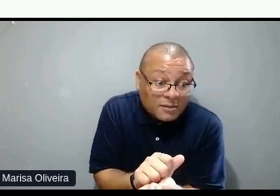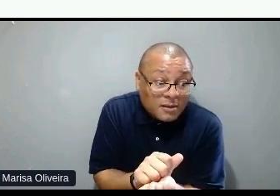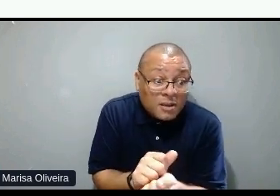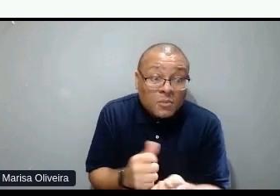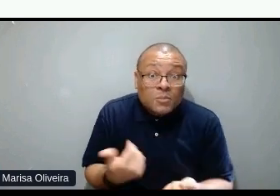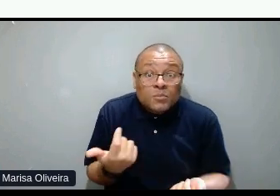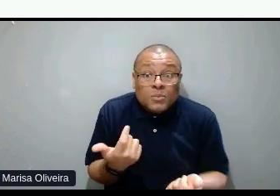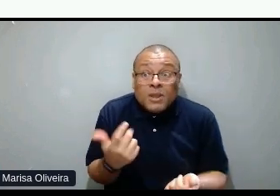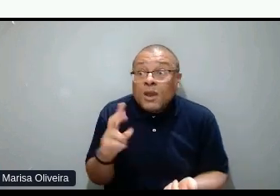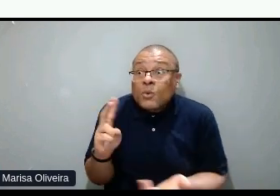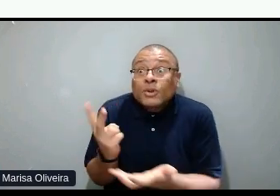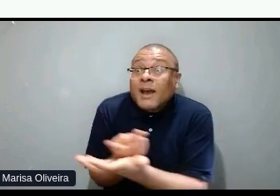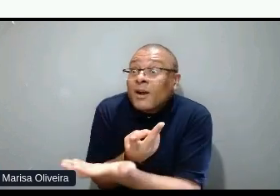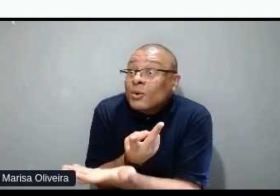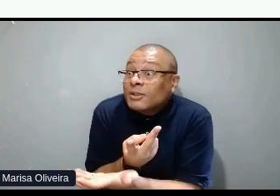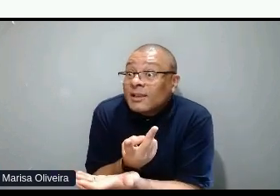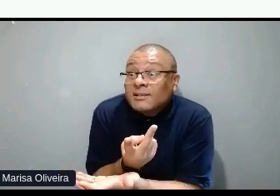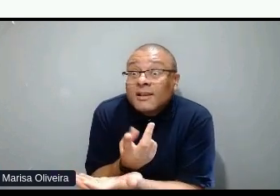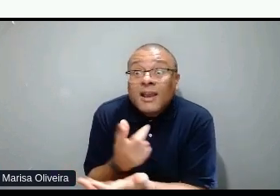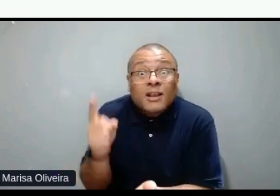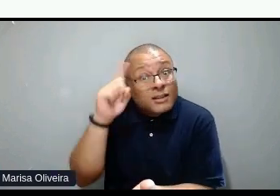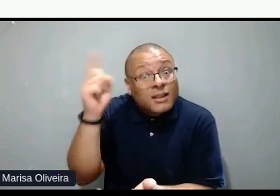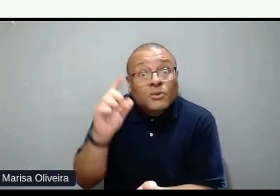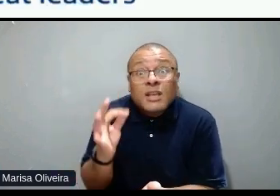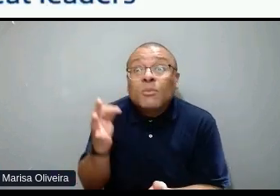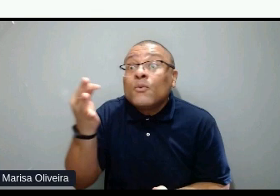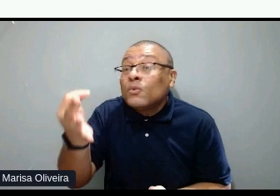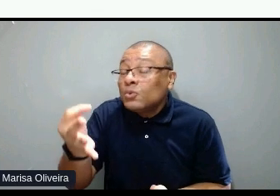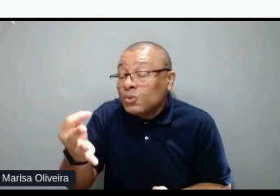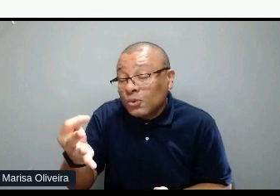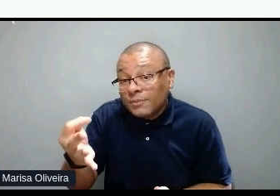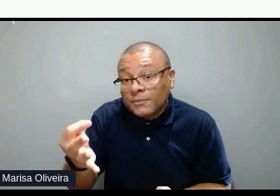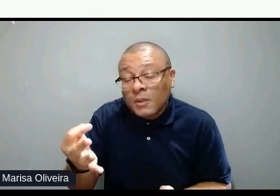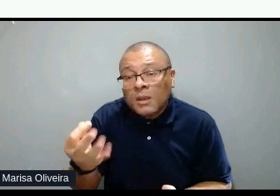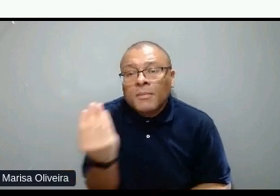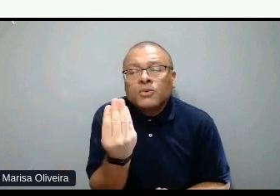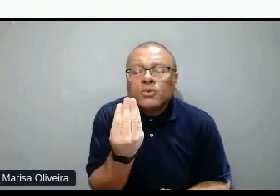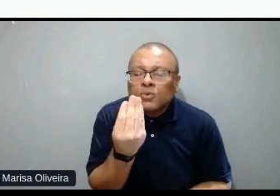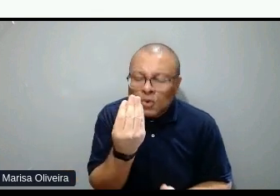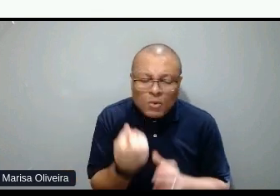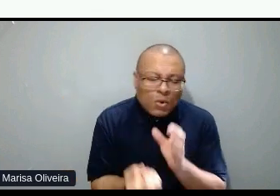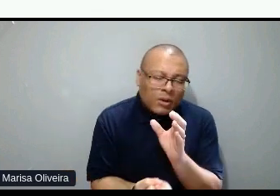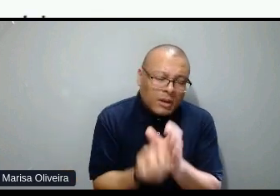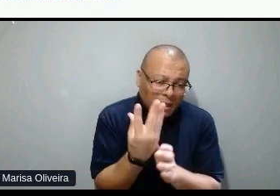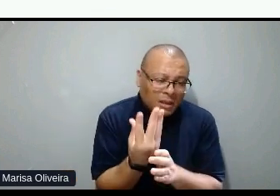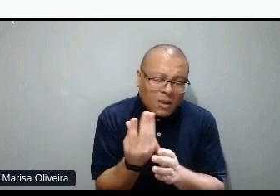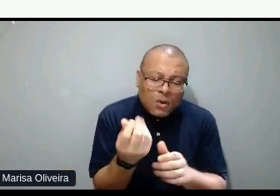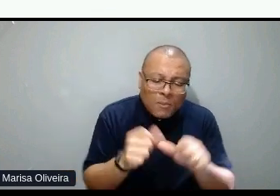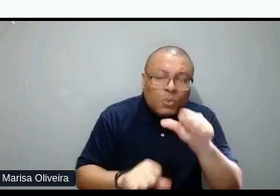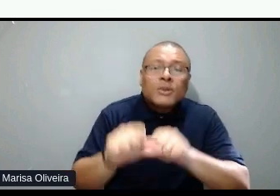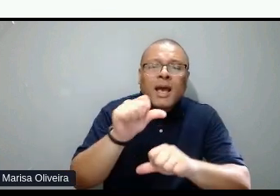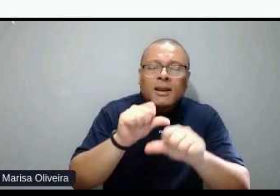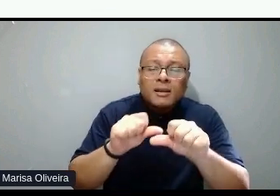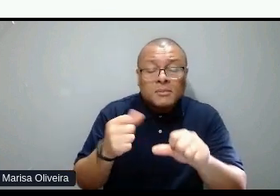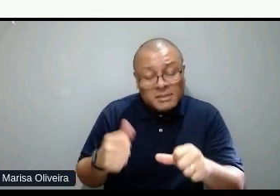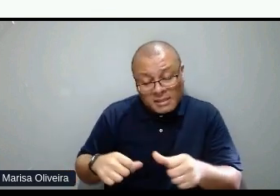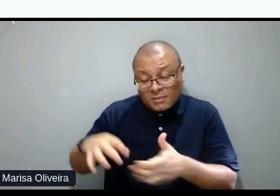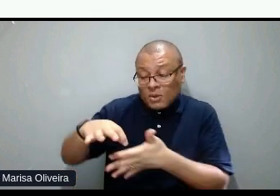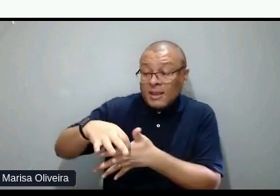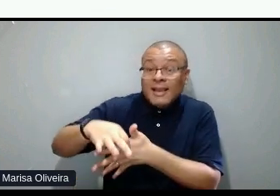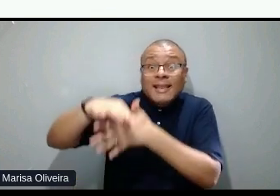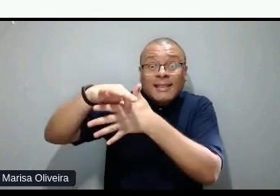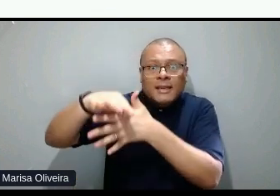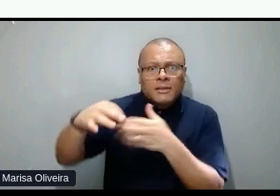know what's going to happen in the future. And to be able to do this, we need great leaders and we need great